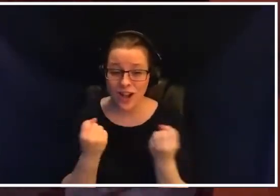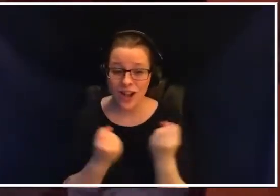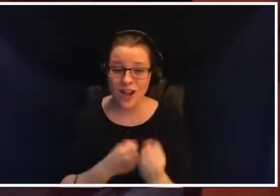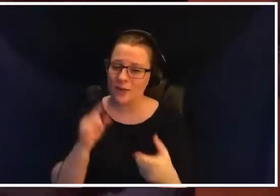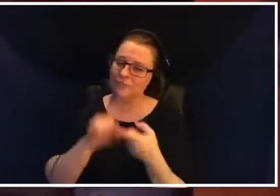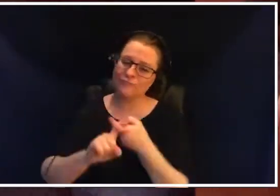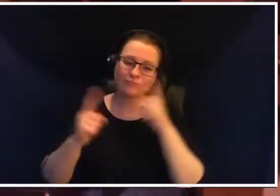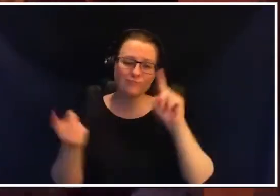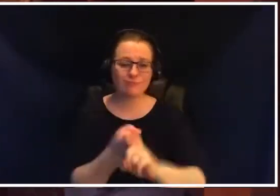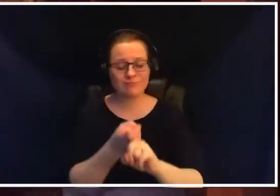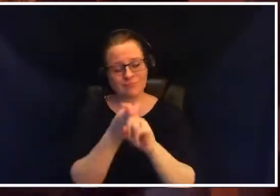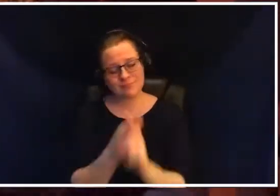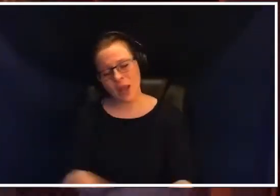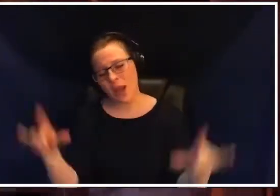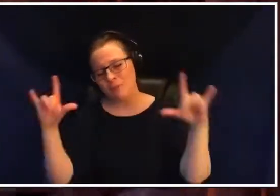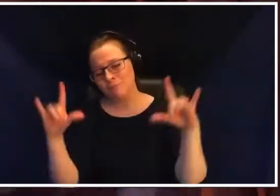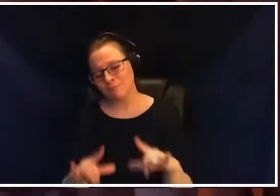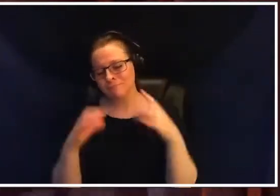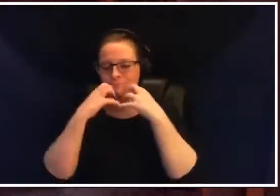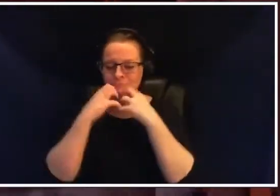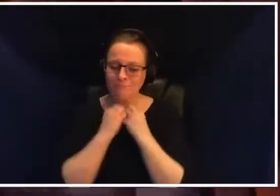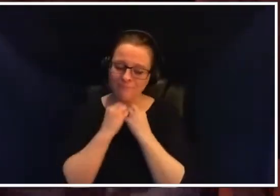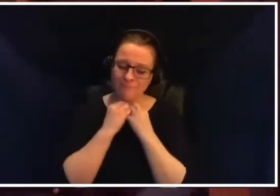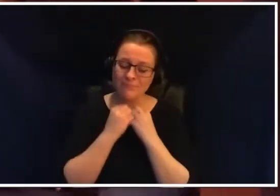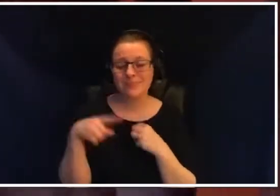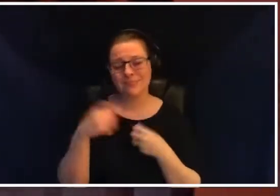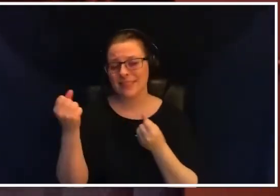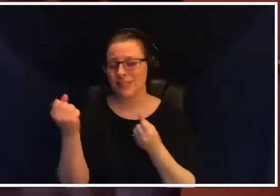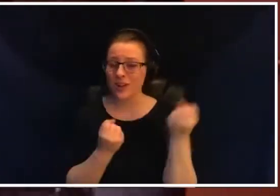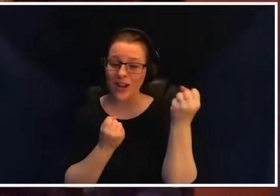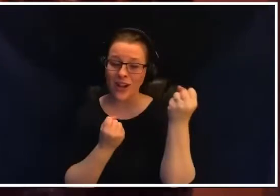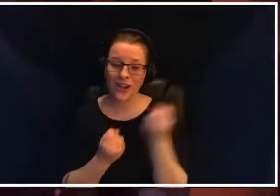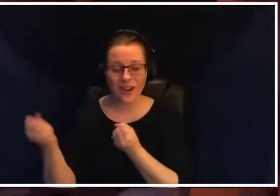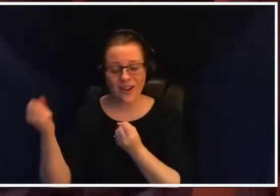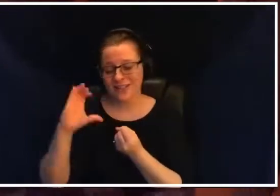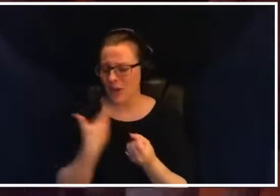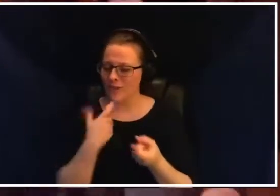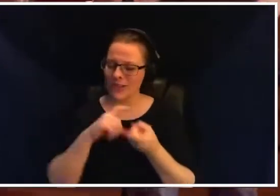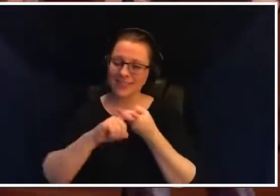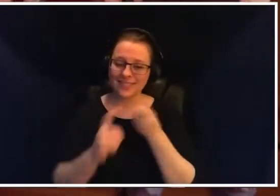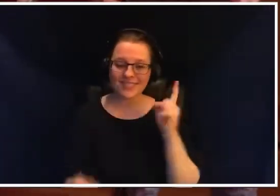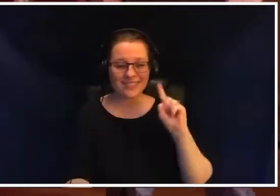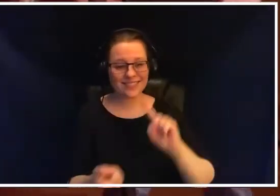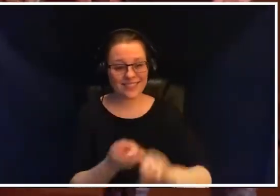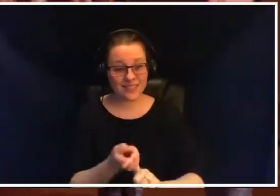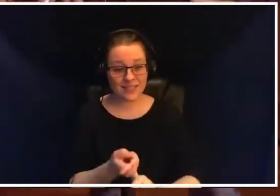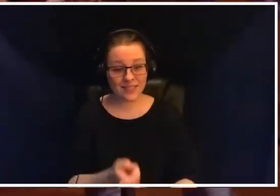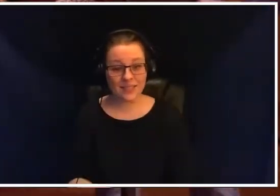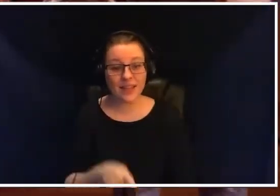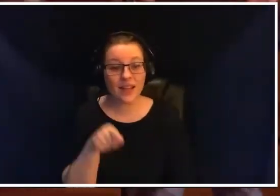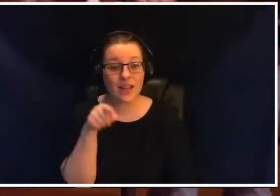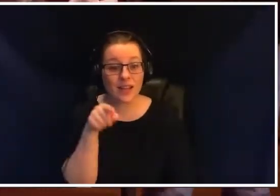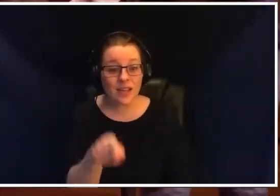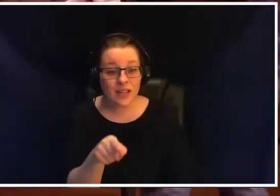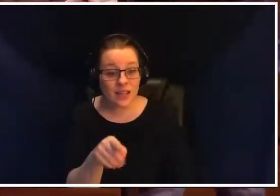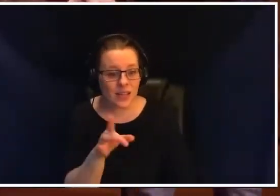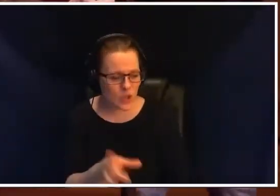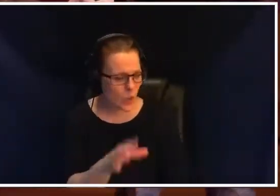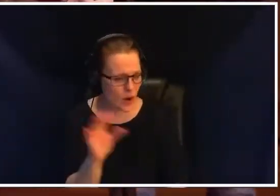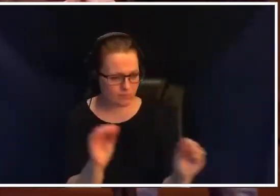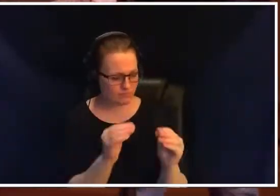four-fendered friend. Bang bang, chitty chitty bang bang, our fine four-fendered friend. You're uncategorical,